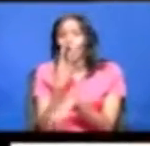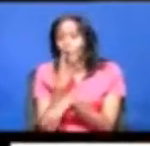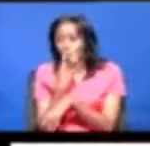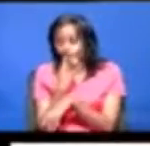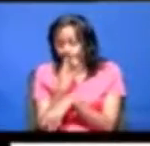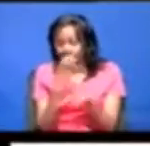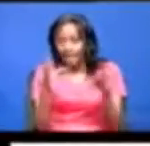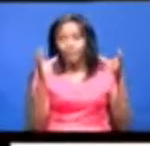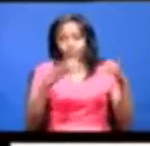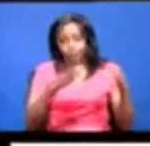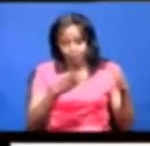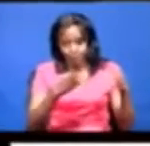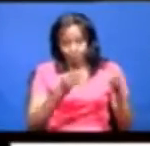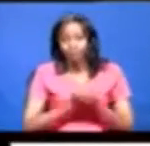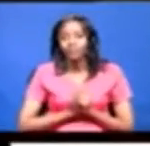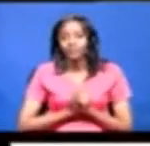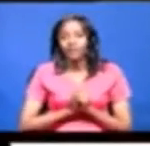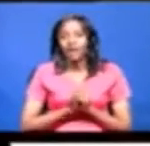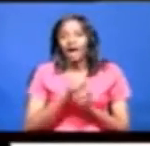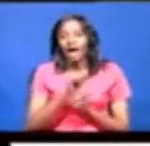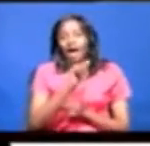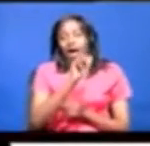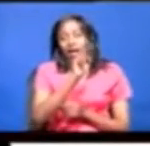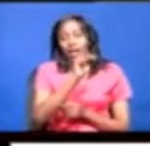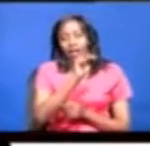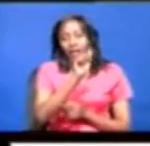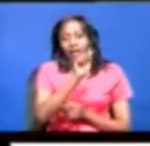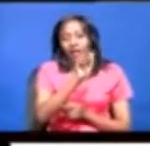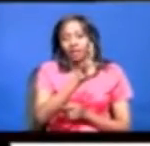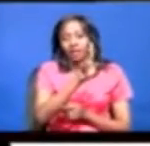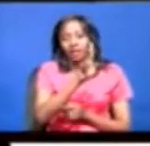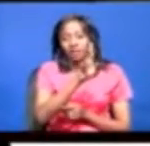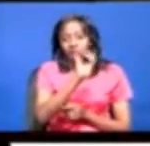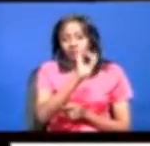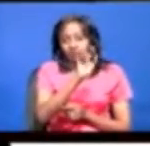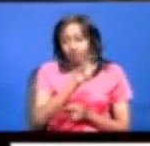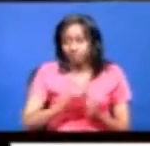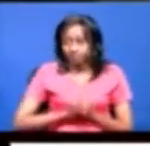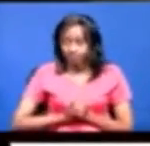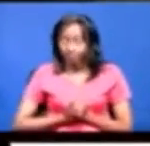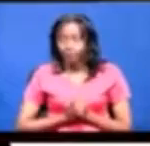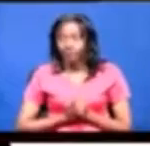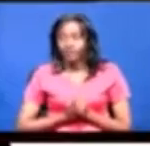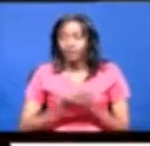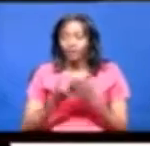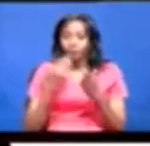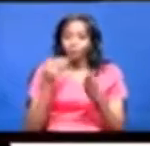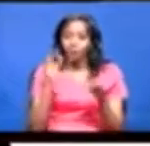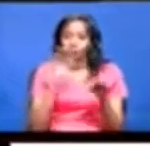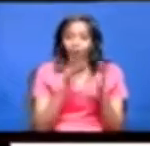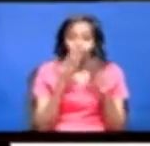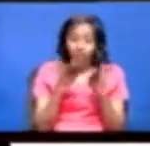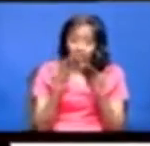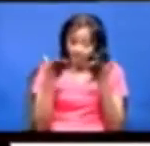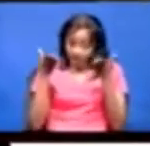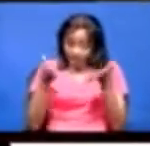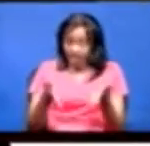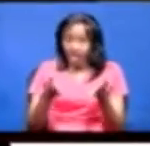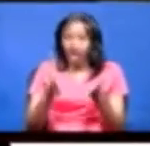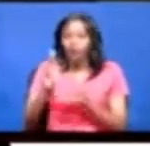the candidate there, Abdul Swamad Sheriff Nasir, who we saw cast his vote earlier. But now what you're seeing on your screen is the Kenya